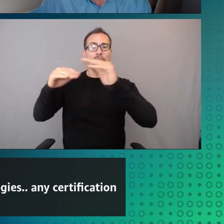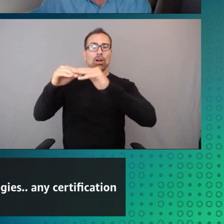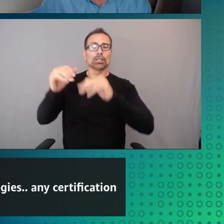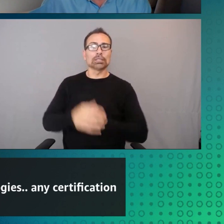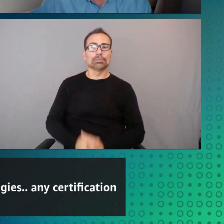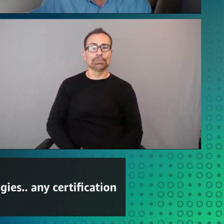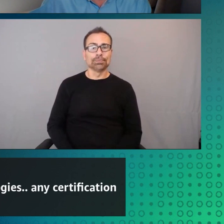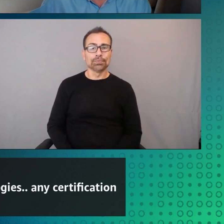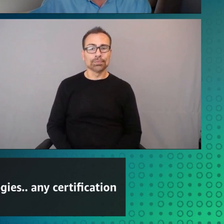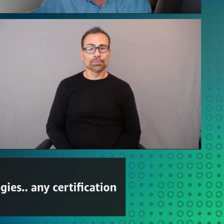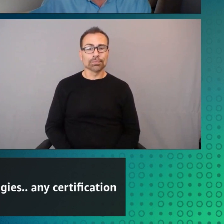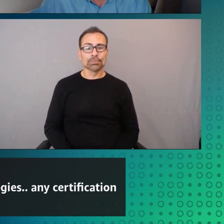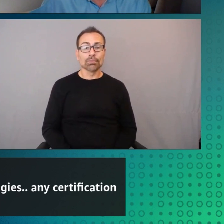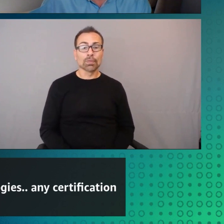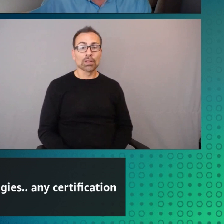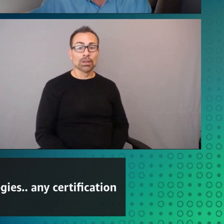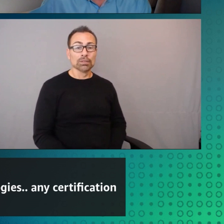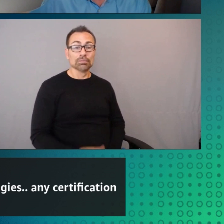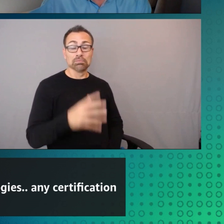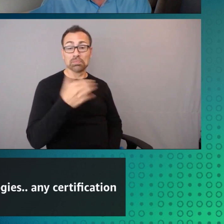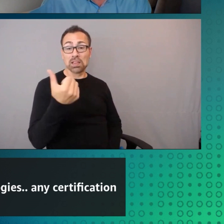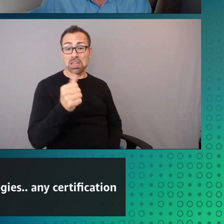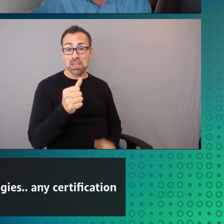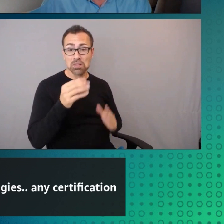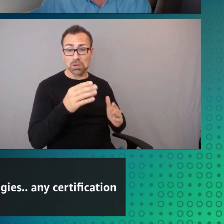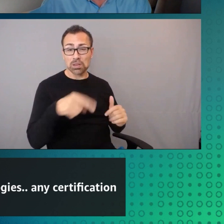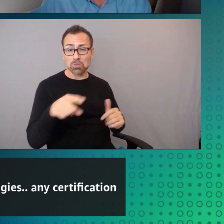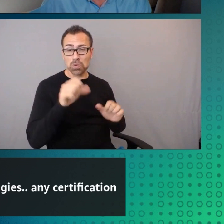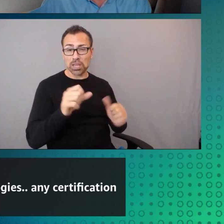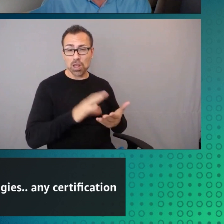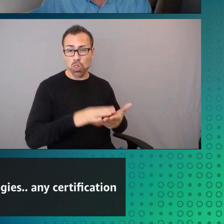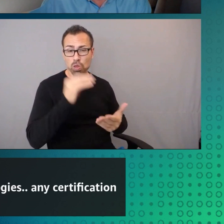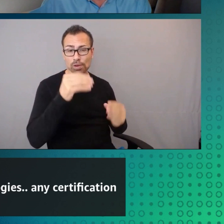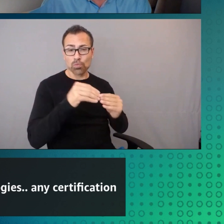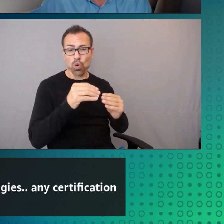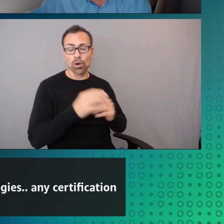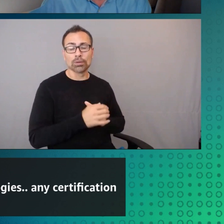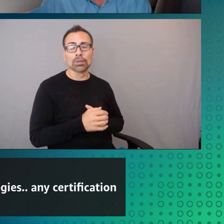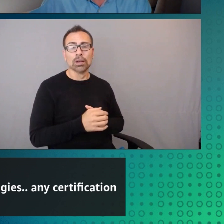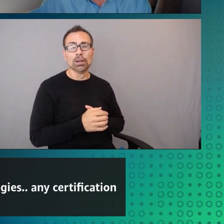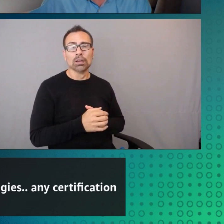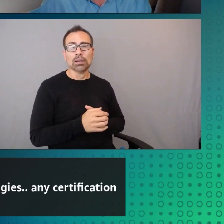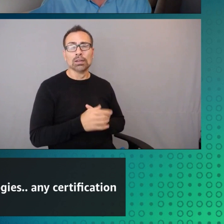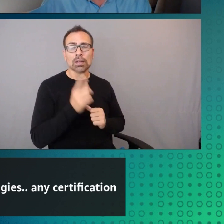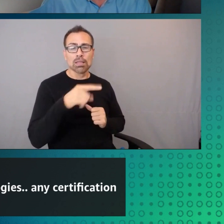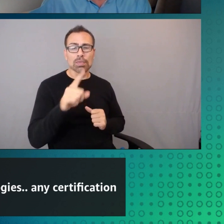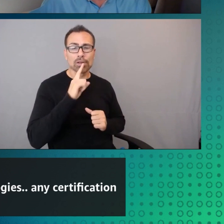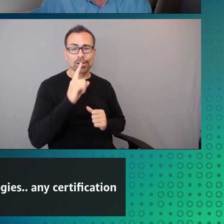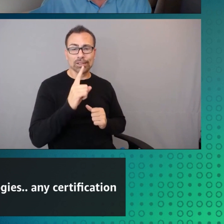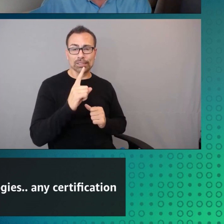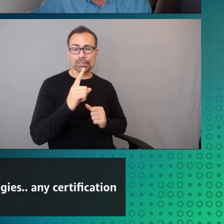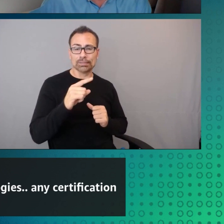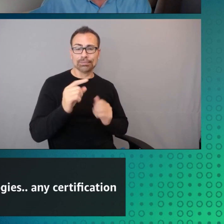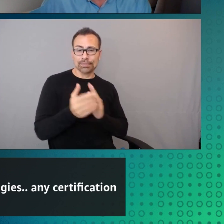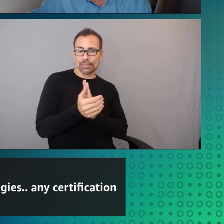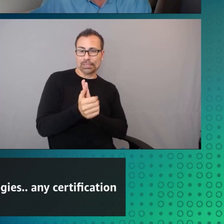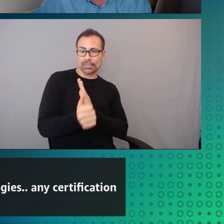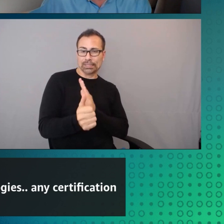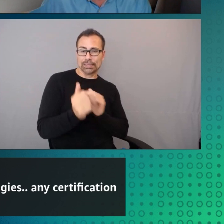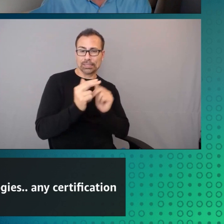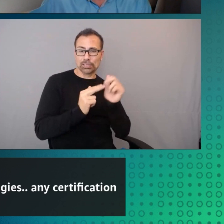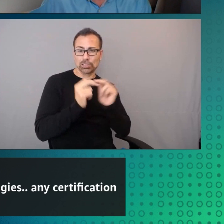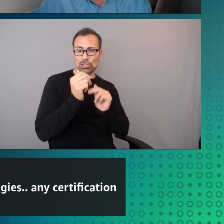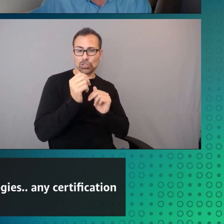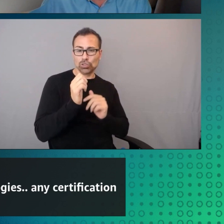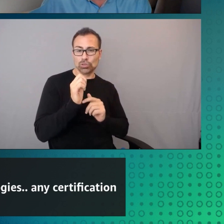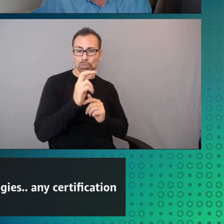there any ways we can learn more? Now, there's the skills builder and training and certification for